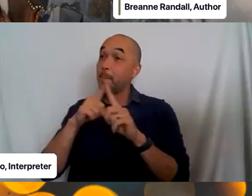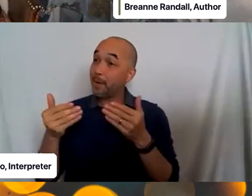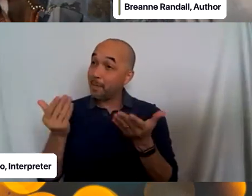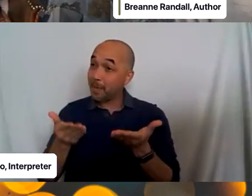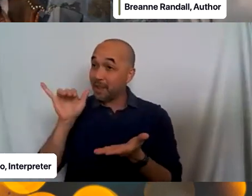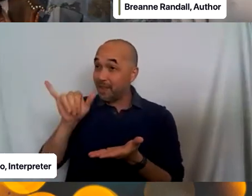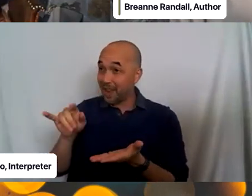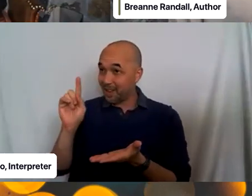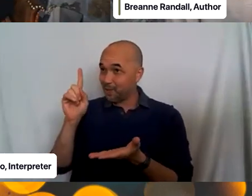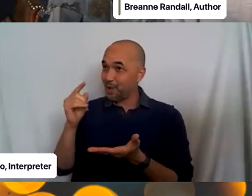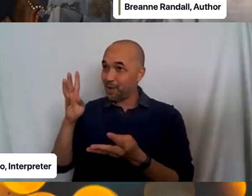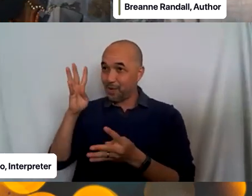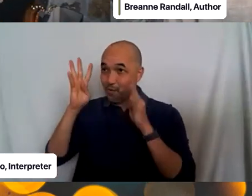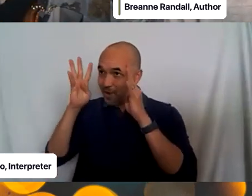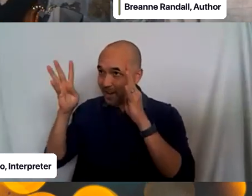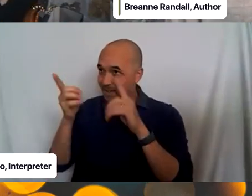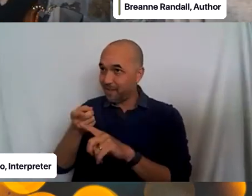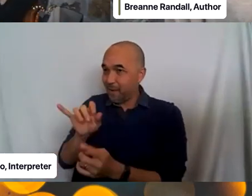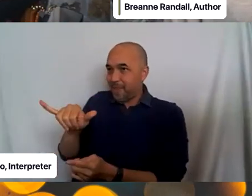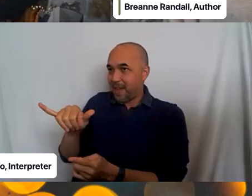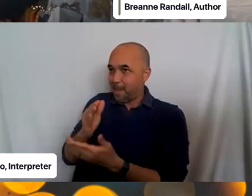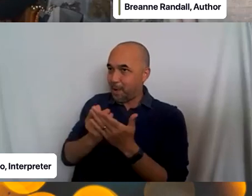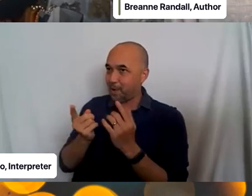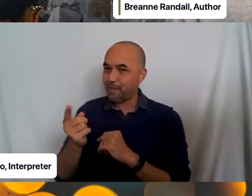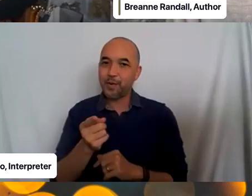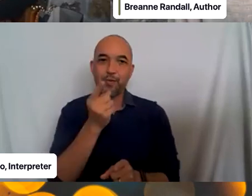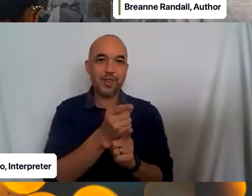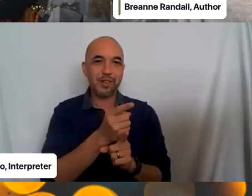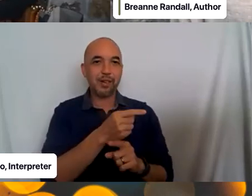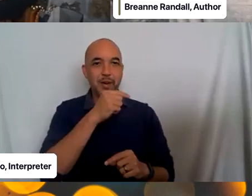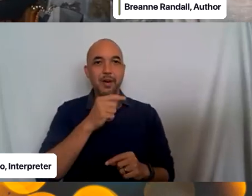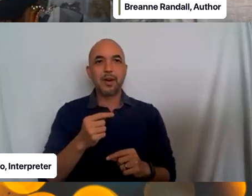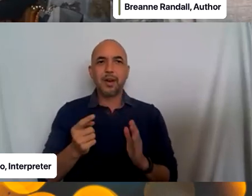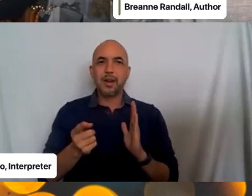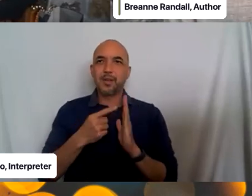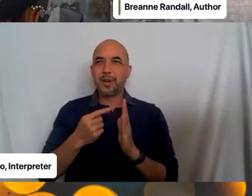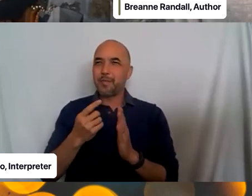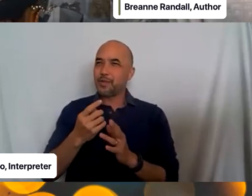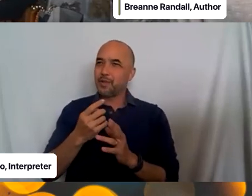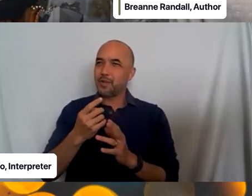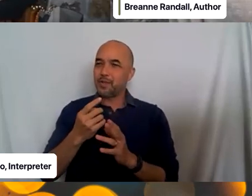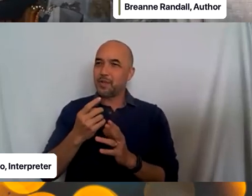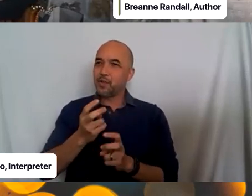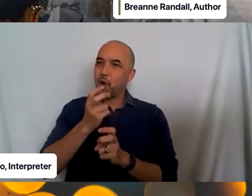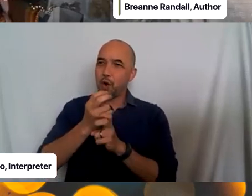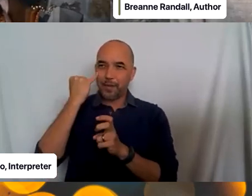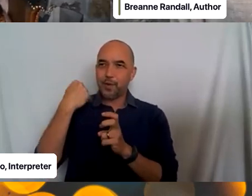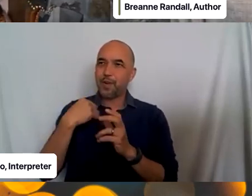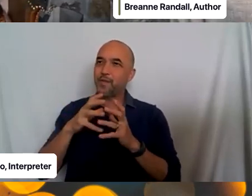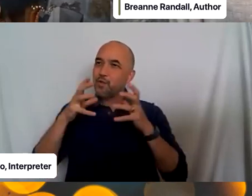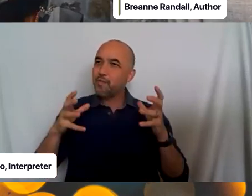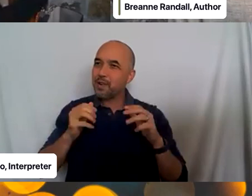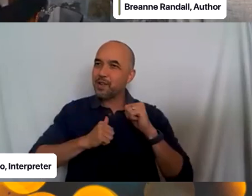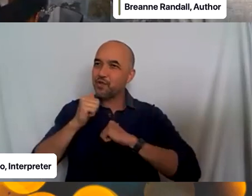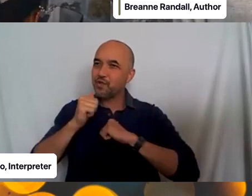right? Comes from. Totally. Sometimes I find it's really hard in a structured environment to find the creativity when you feel